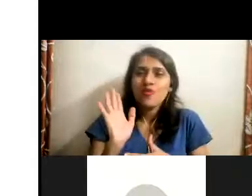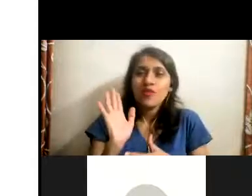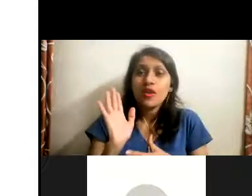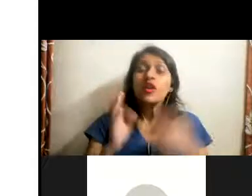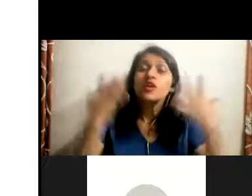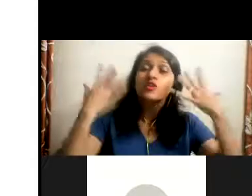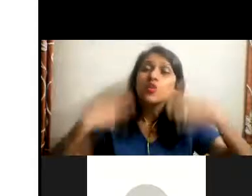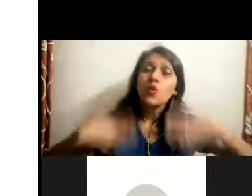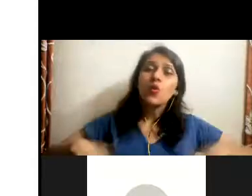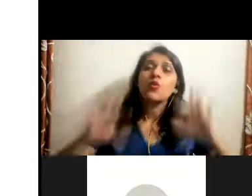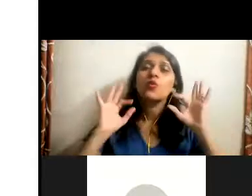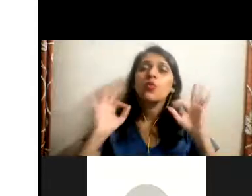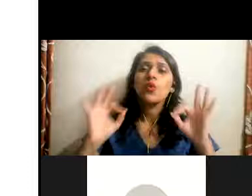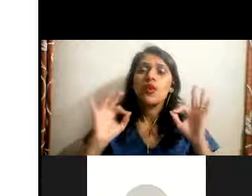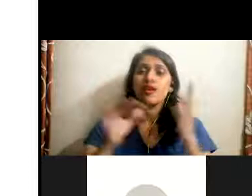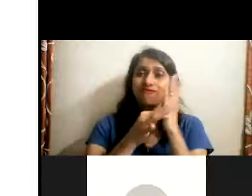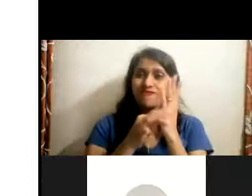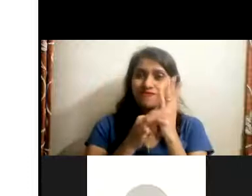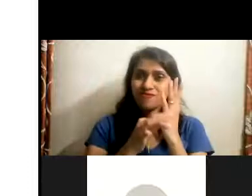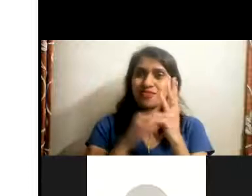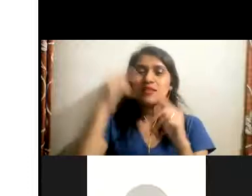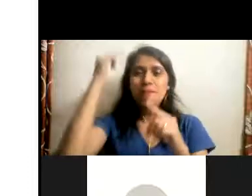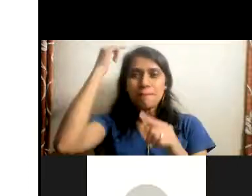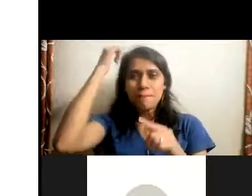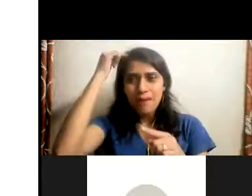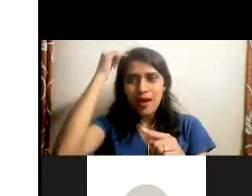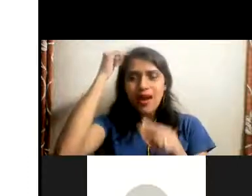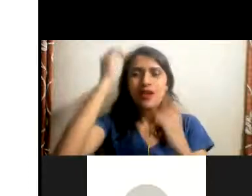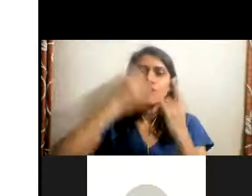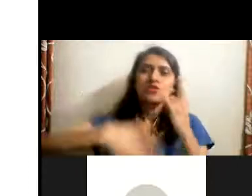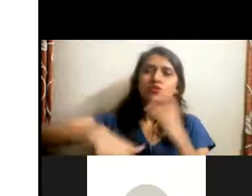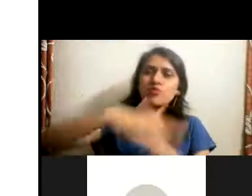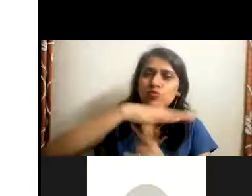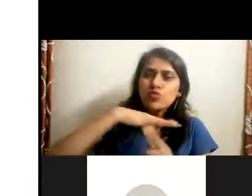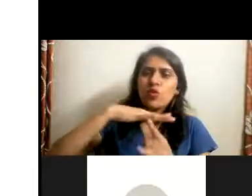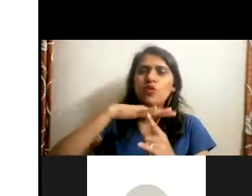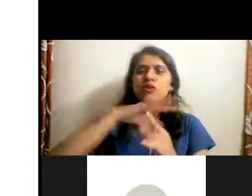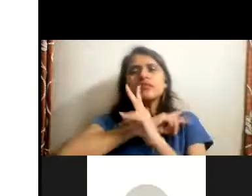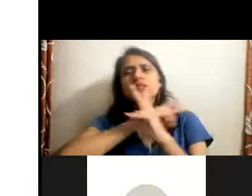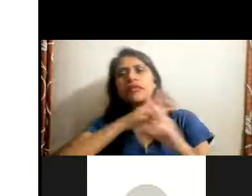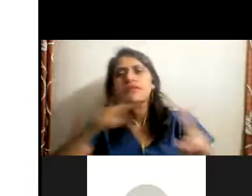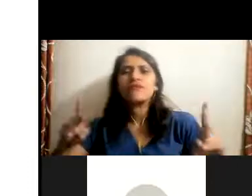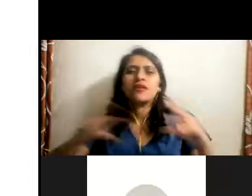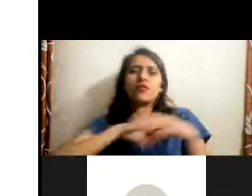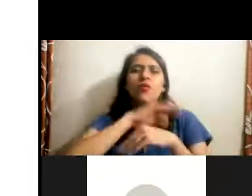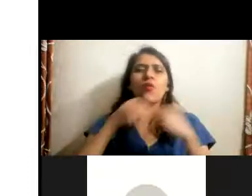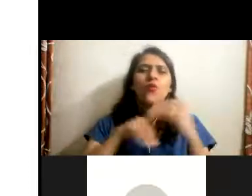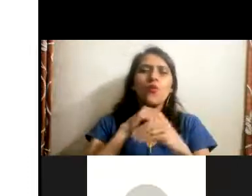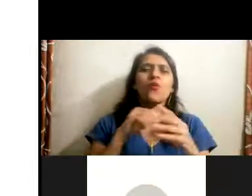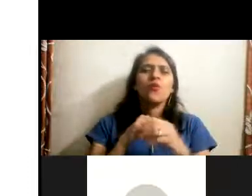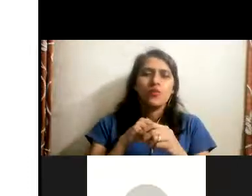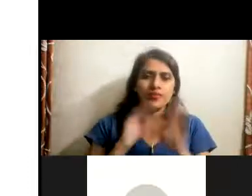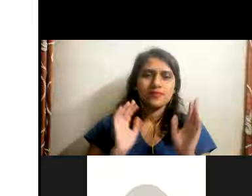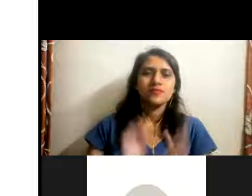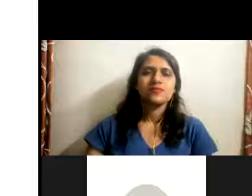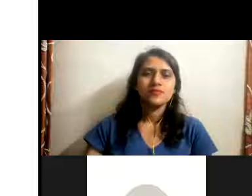the physical body, but it is also the state of complete physical, mental, and social well-being. The social well-being